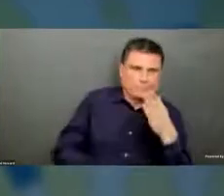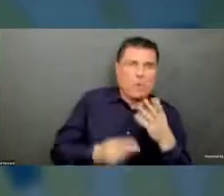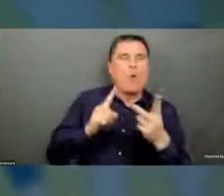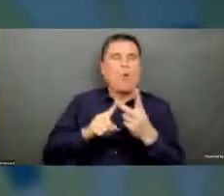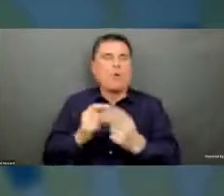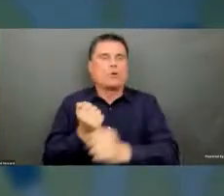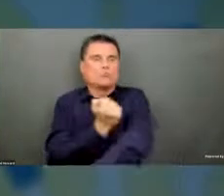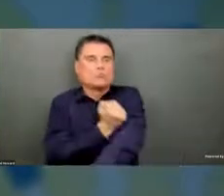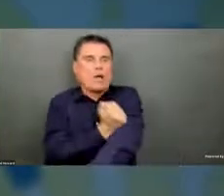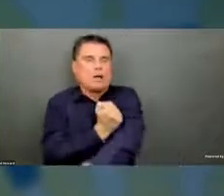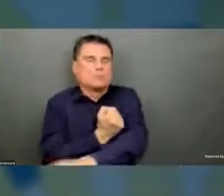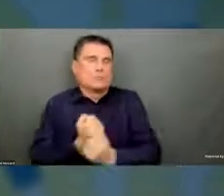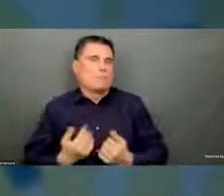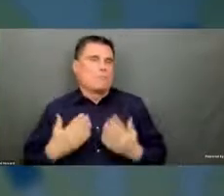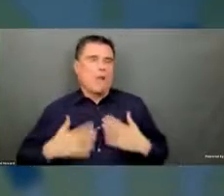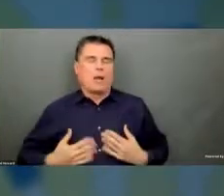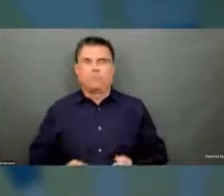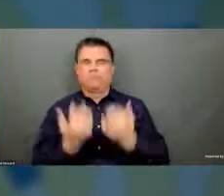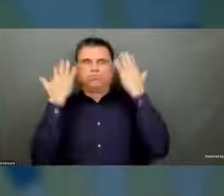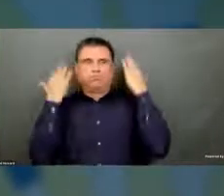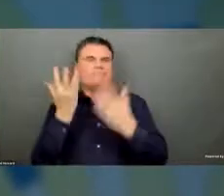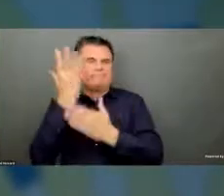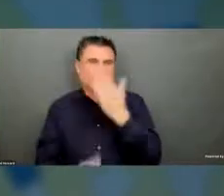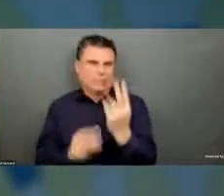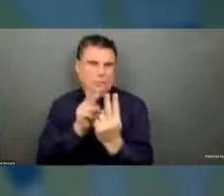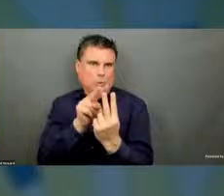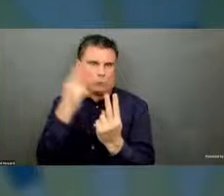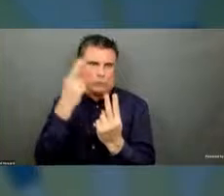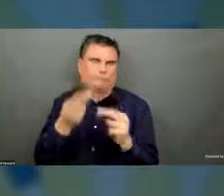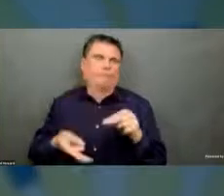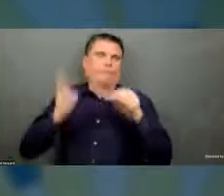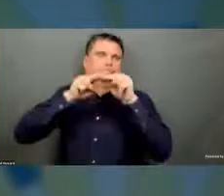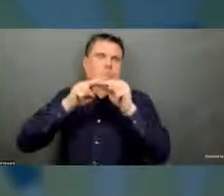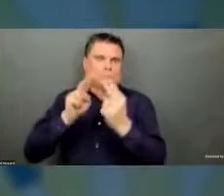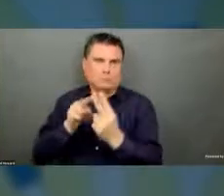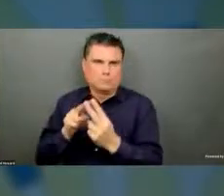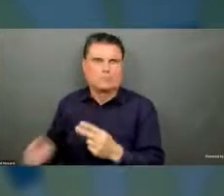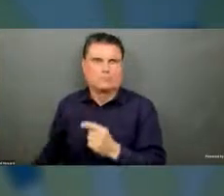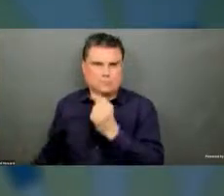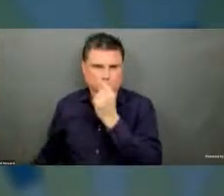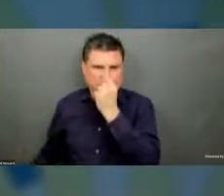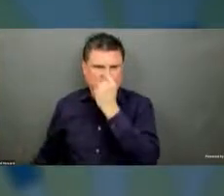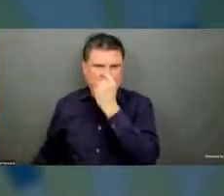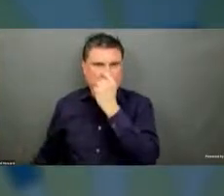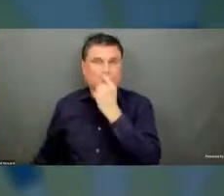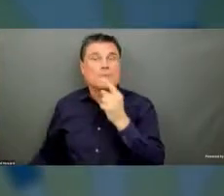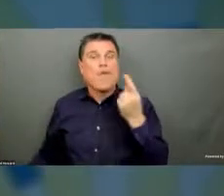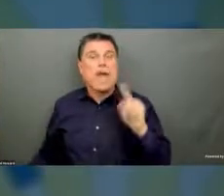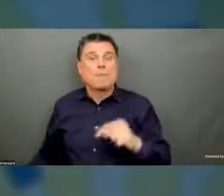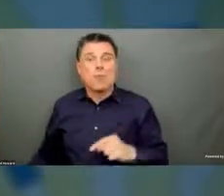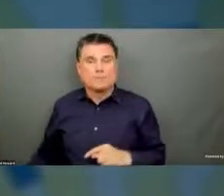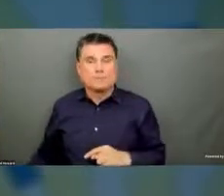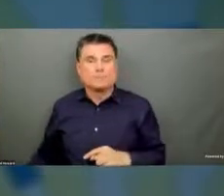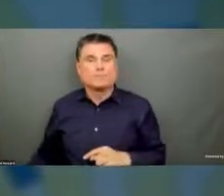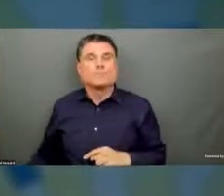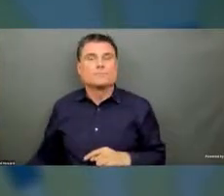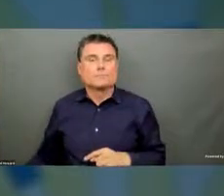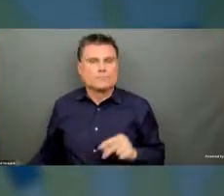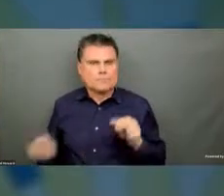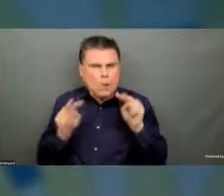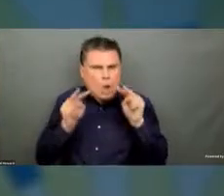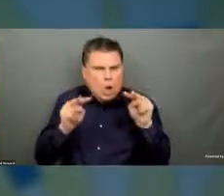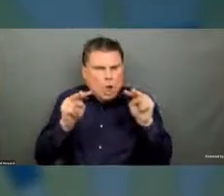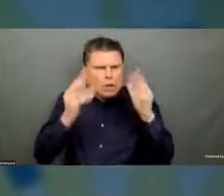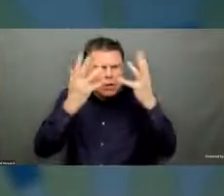a virus that was not even known until we didn't have even cases until into February of, or